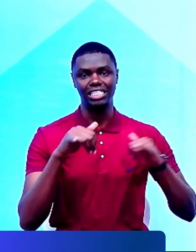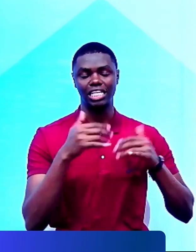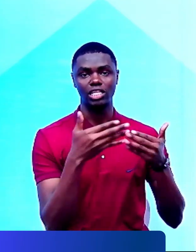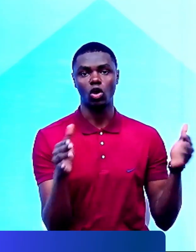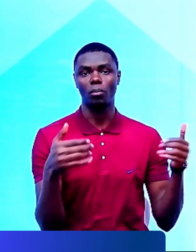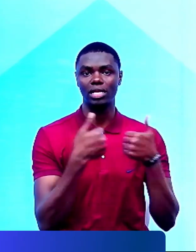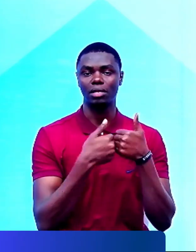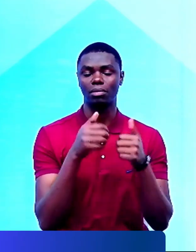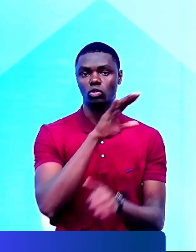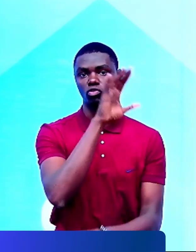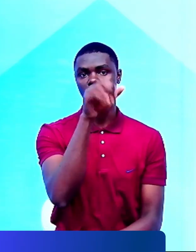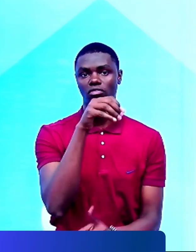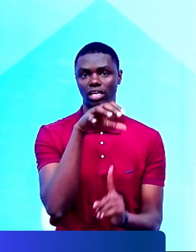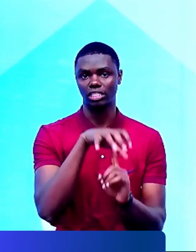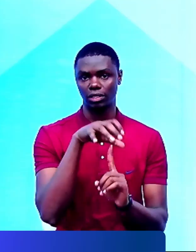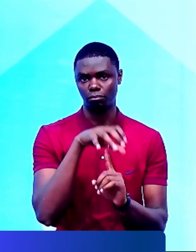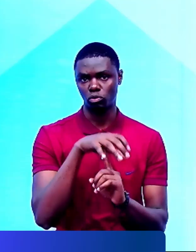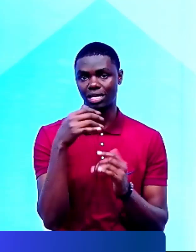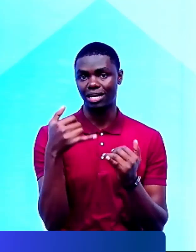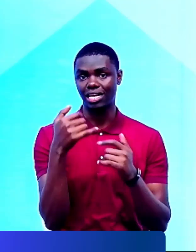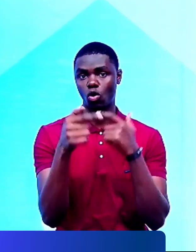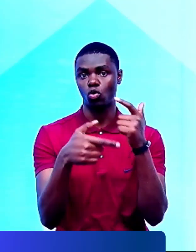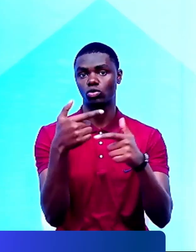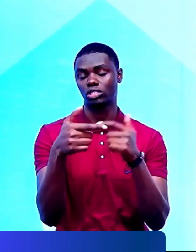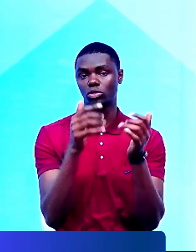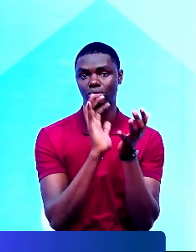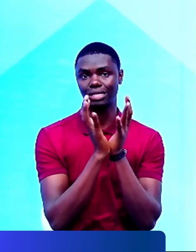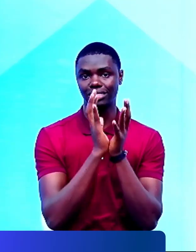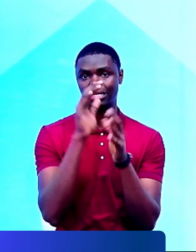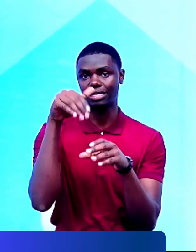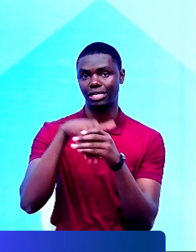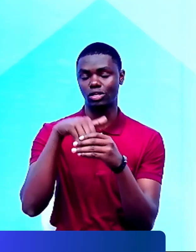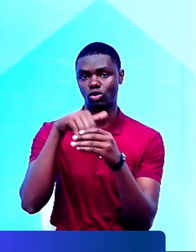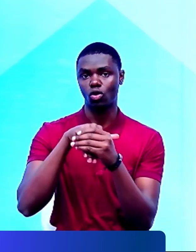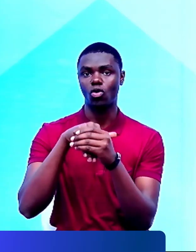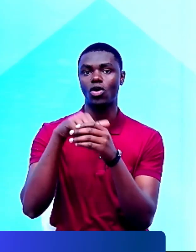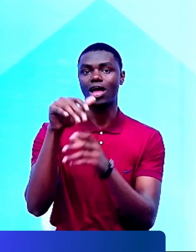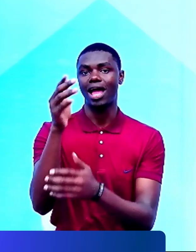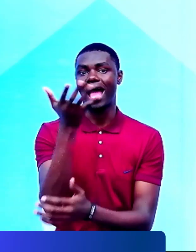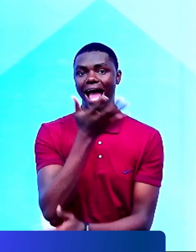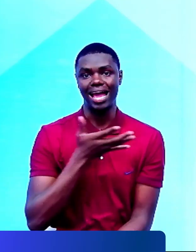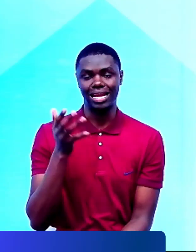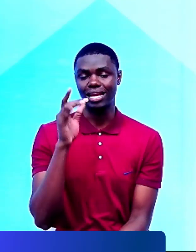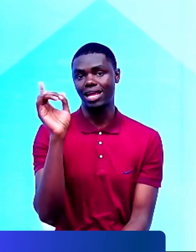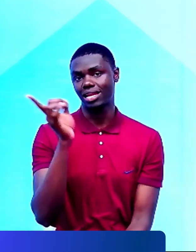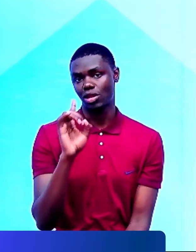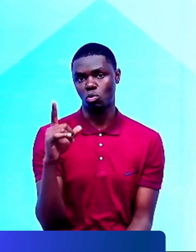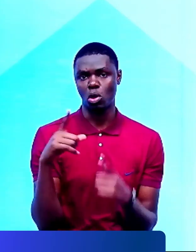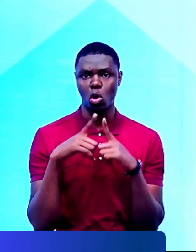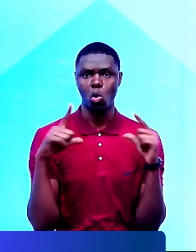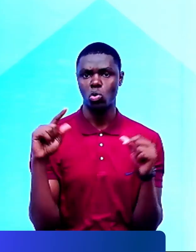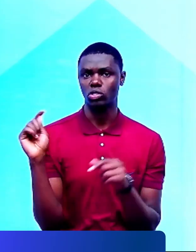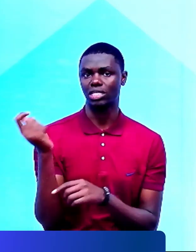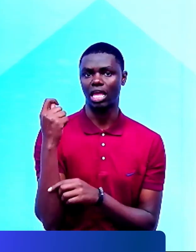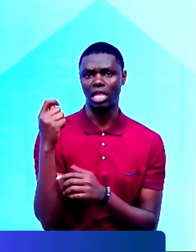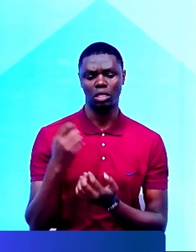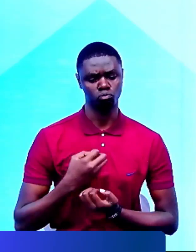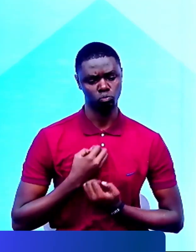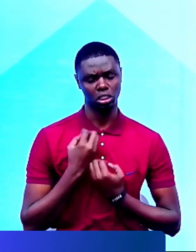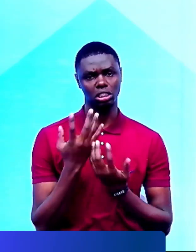Champions, which is currently underway at Kasarani Indoor Arena in Nairobi. The host, who is Kenya, had